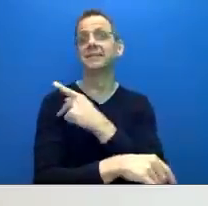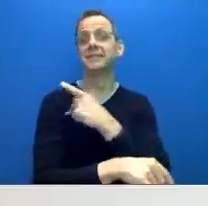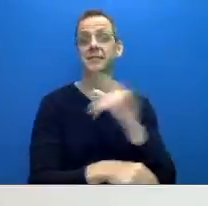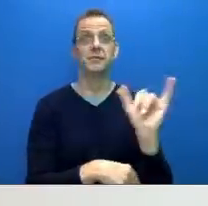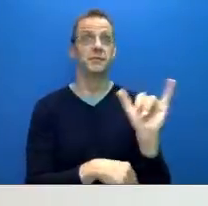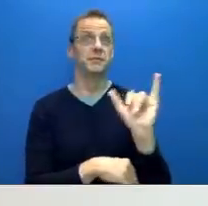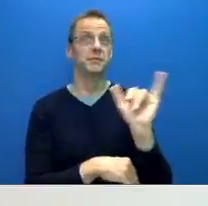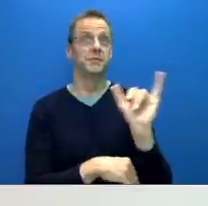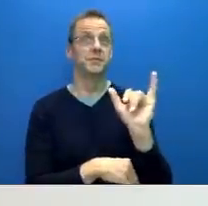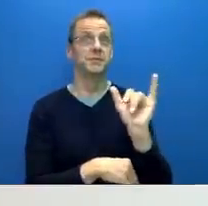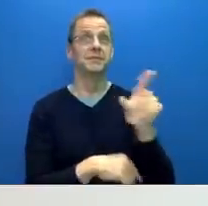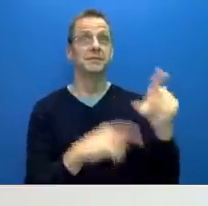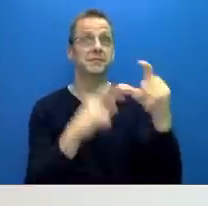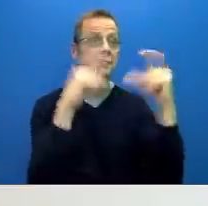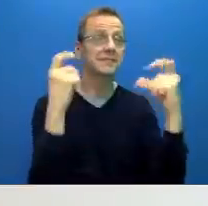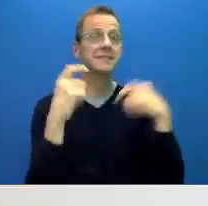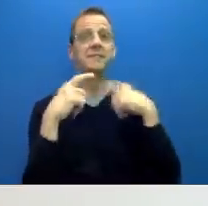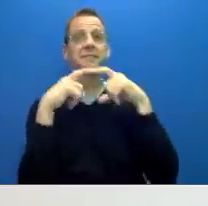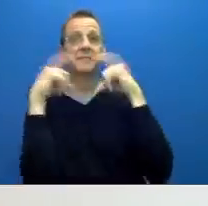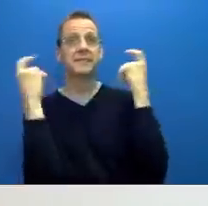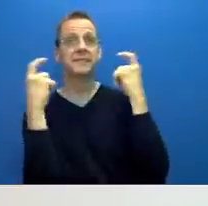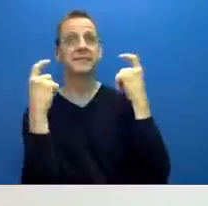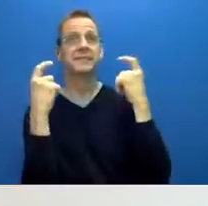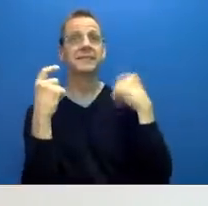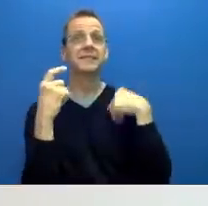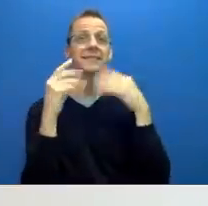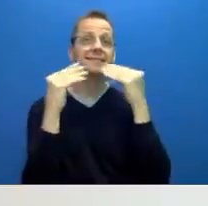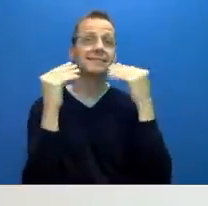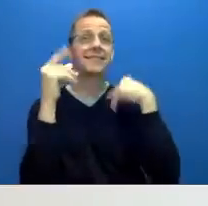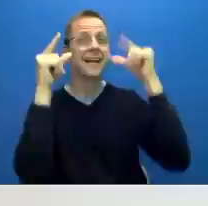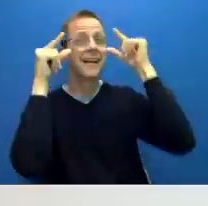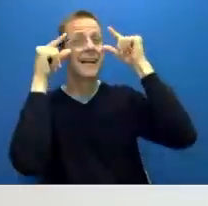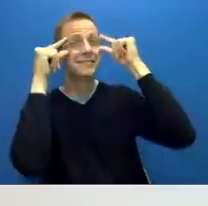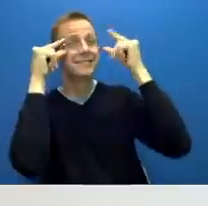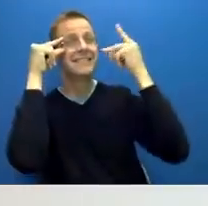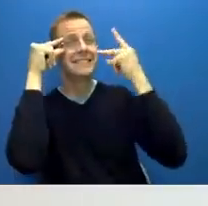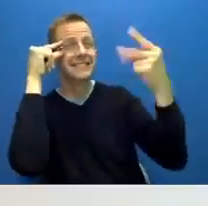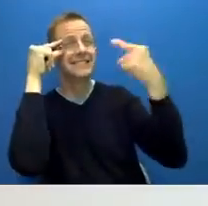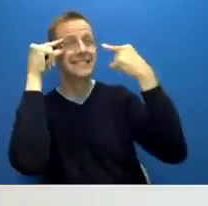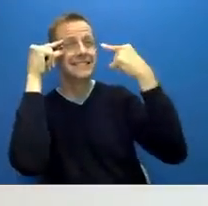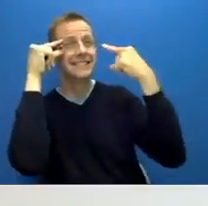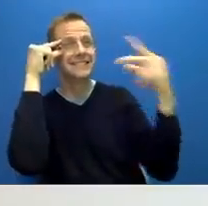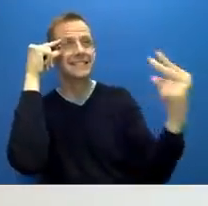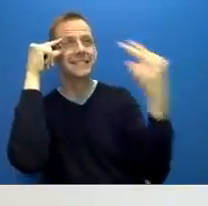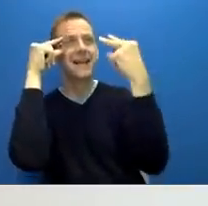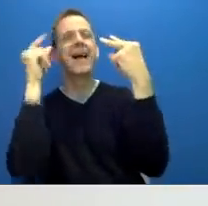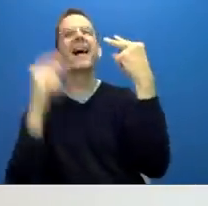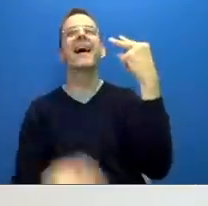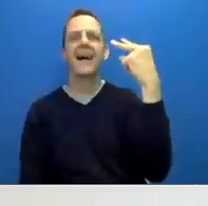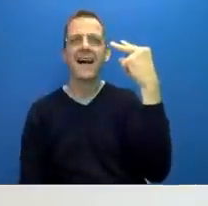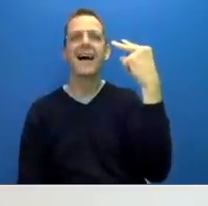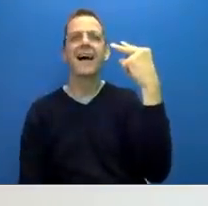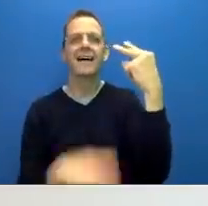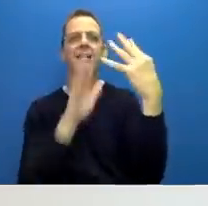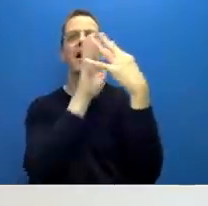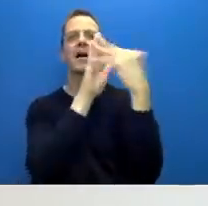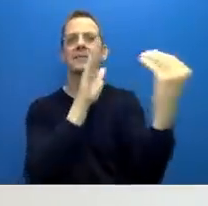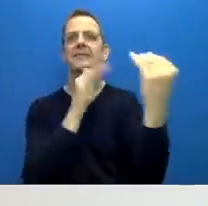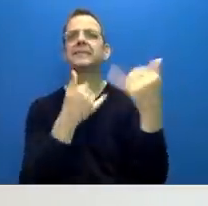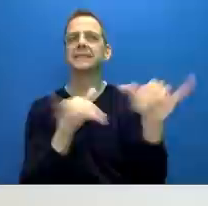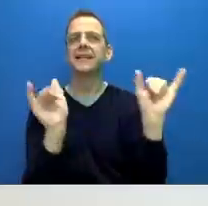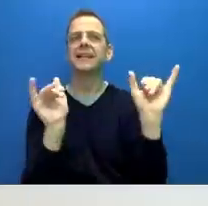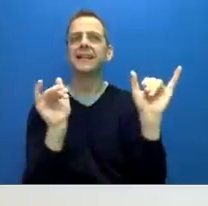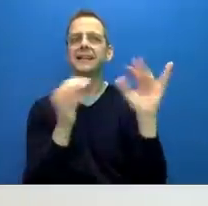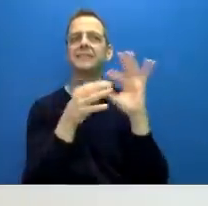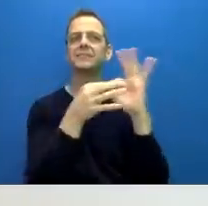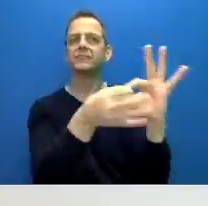quite reassuring to see. And there's also evidence that visually impaired children, they develop speech